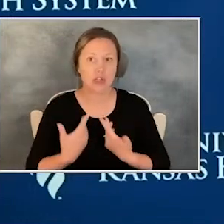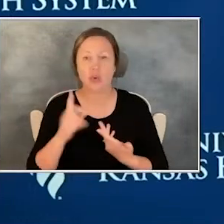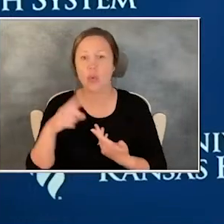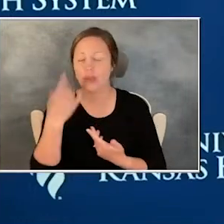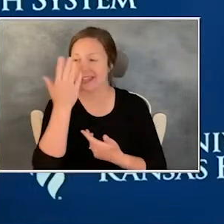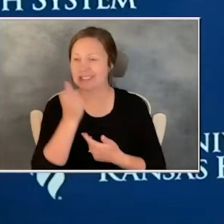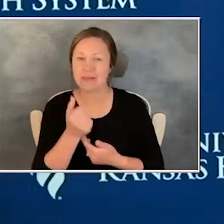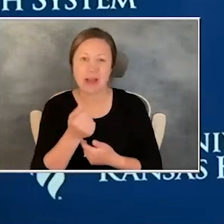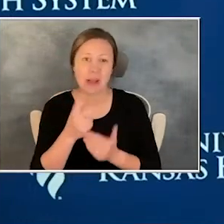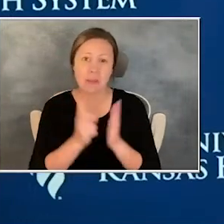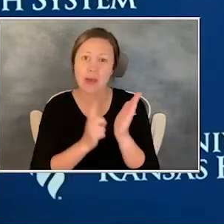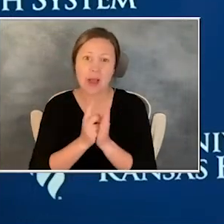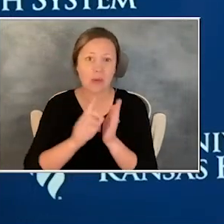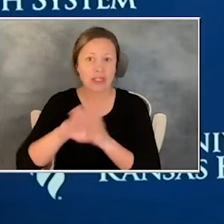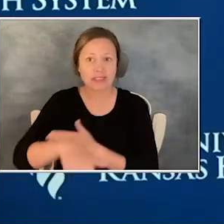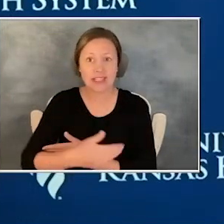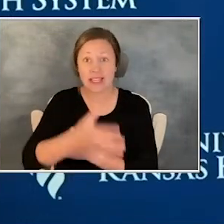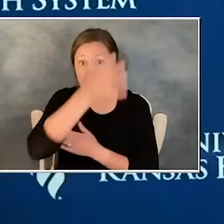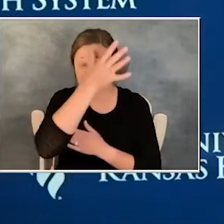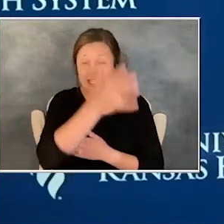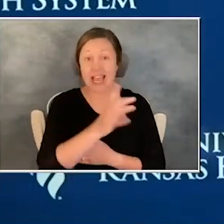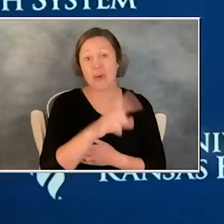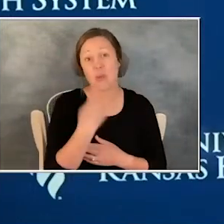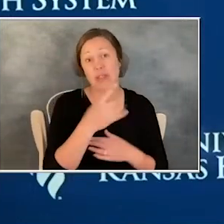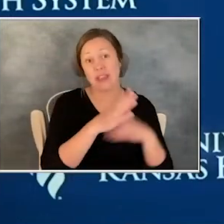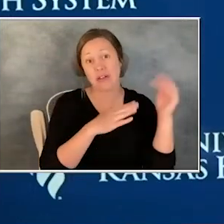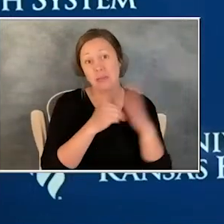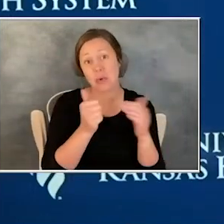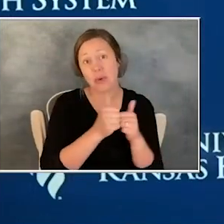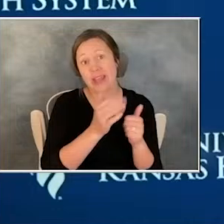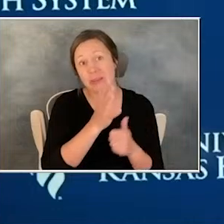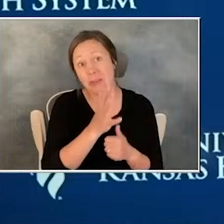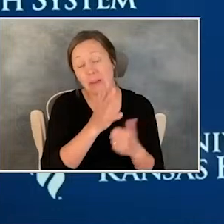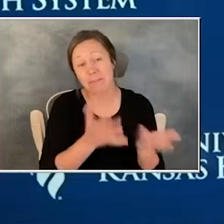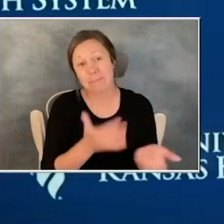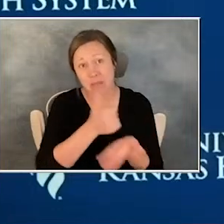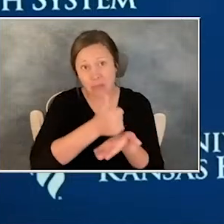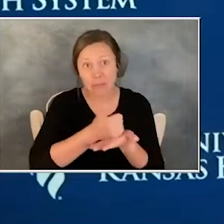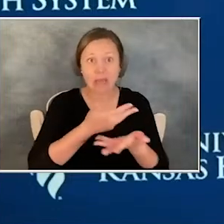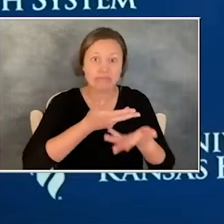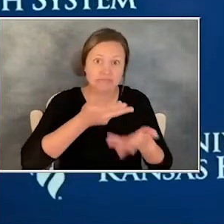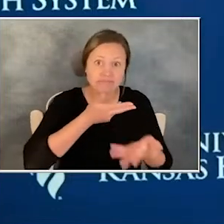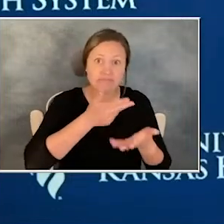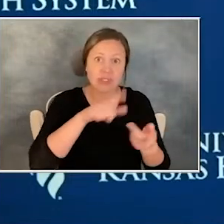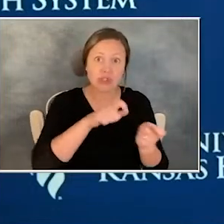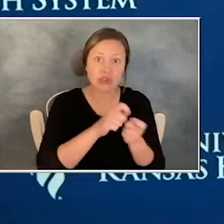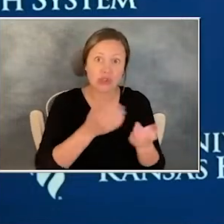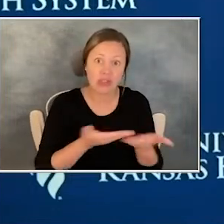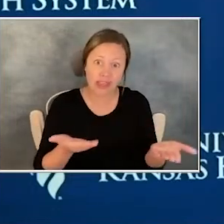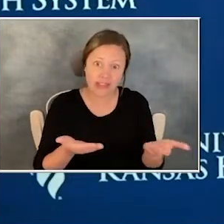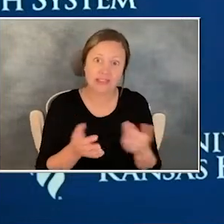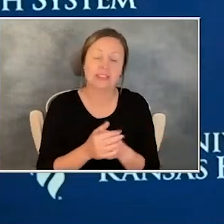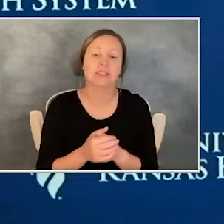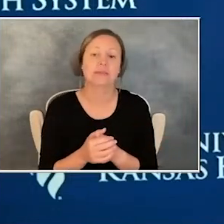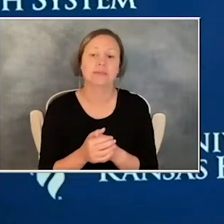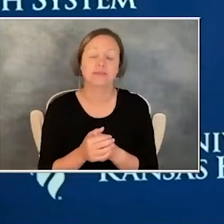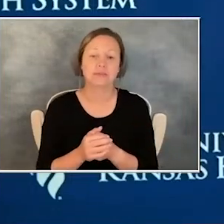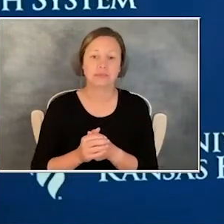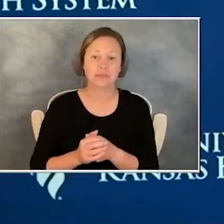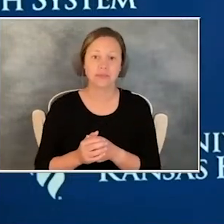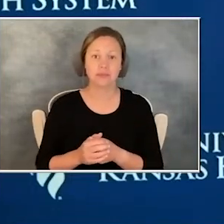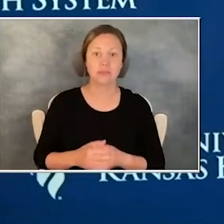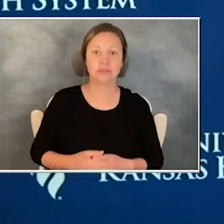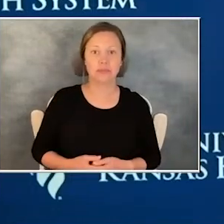dad was only comfortable with my mom doing certain things for him. There's just certain things a dad, even though he's so unaware of